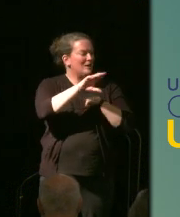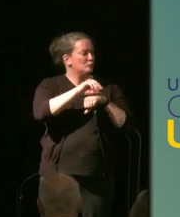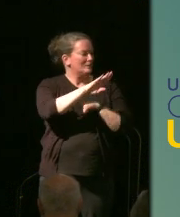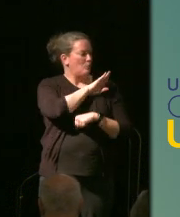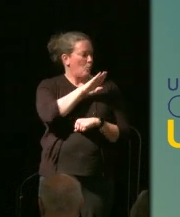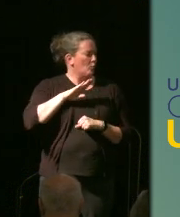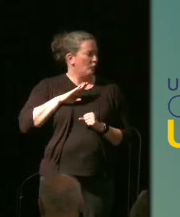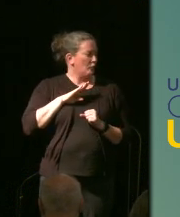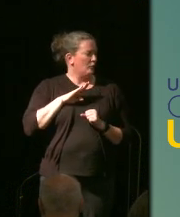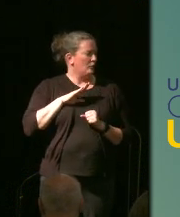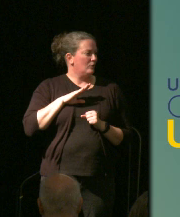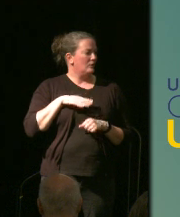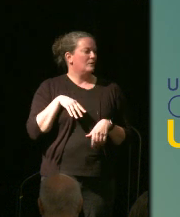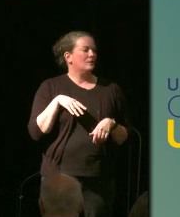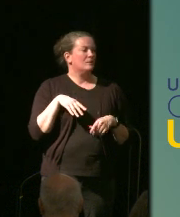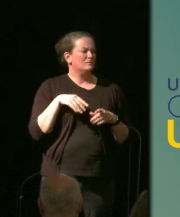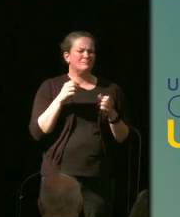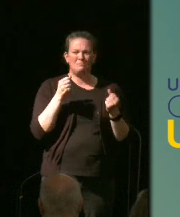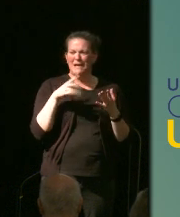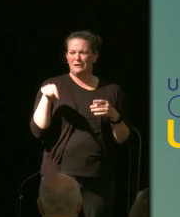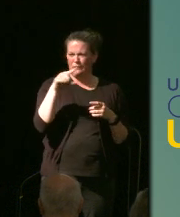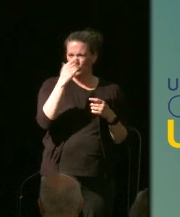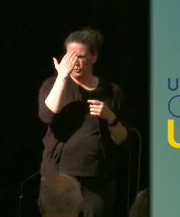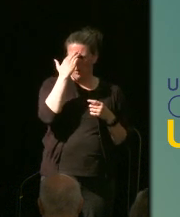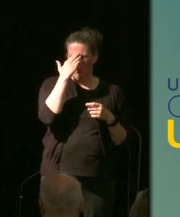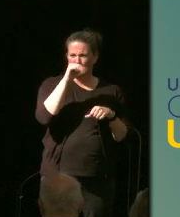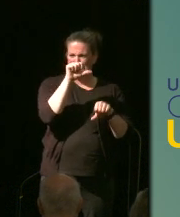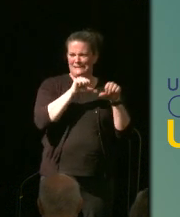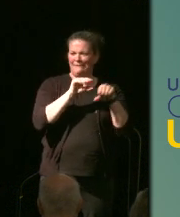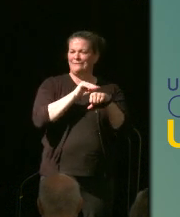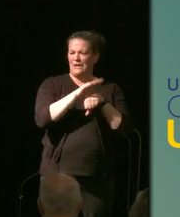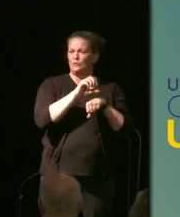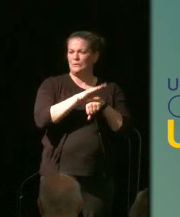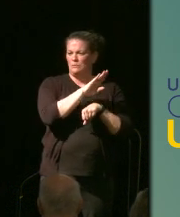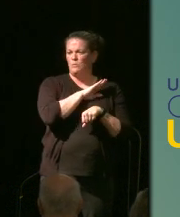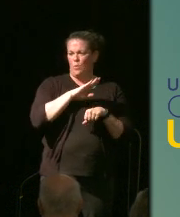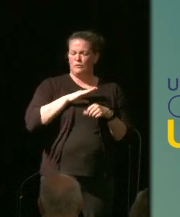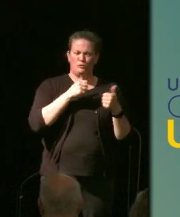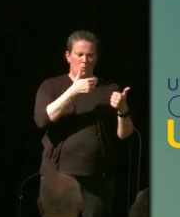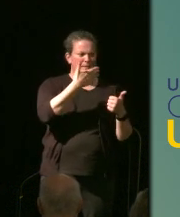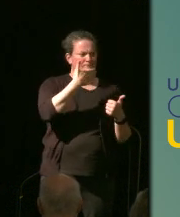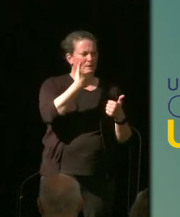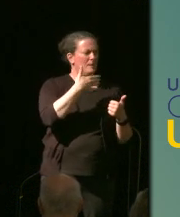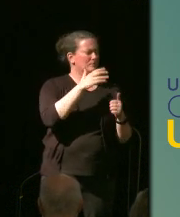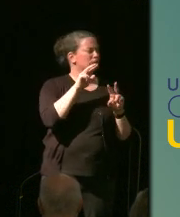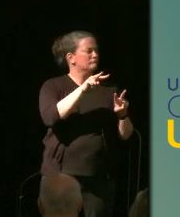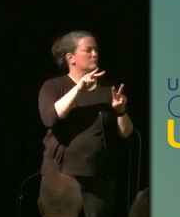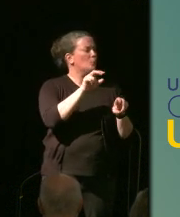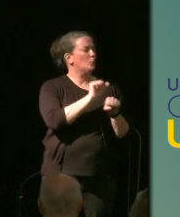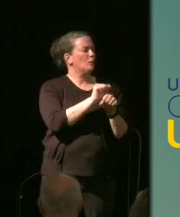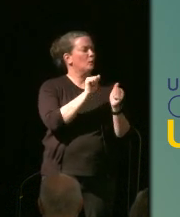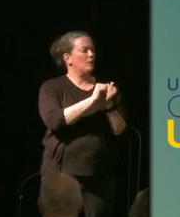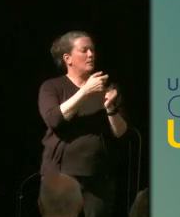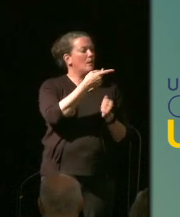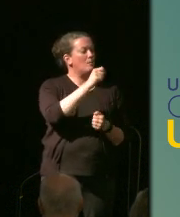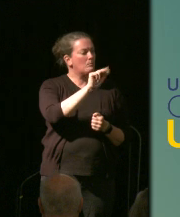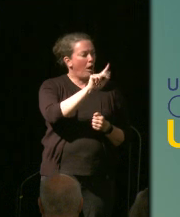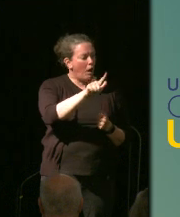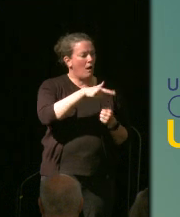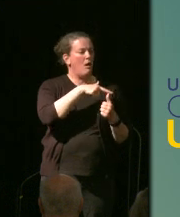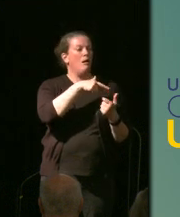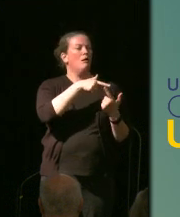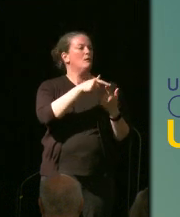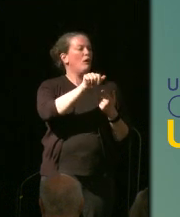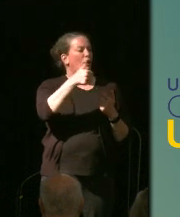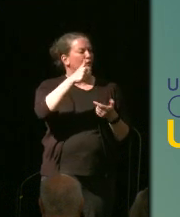this. You know, Dr. Panesi, I know a lot of you know too. So we're going to be looking forward to working with them on the trial as well. And Paul Sieving just joined us as well from the National